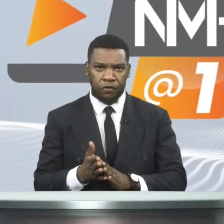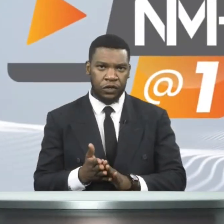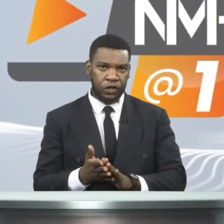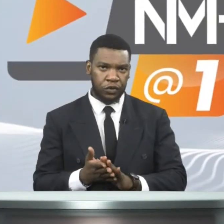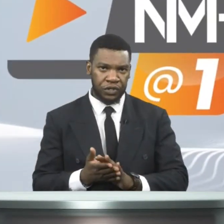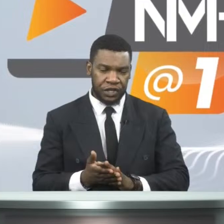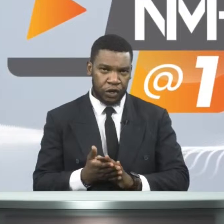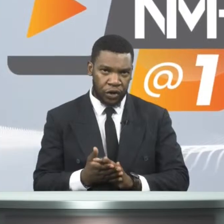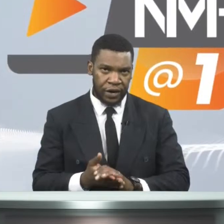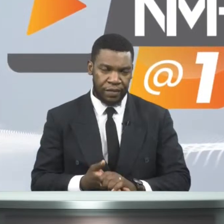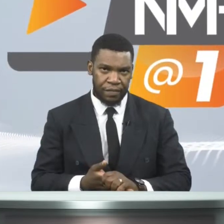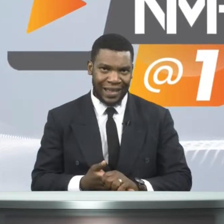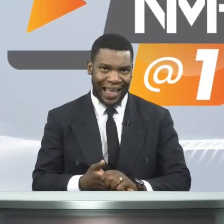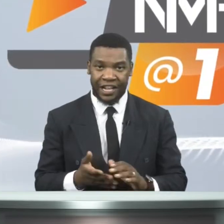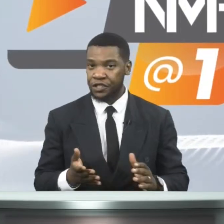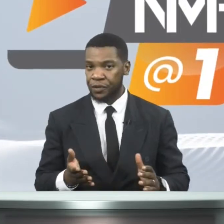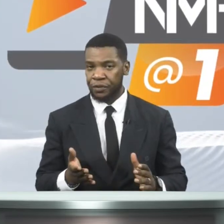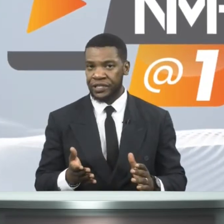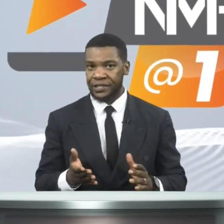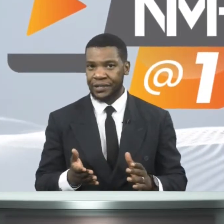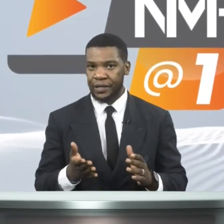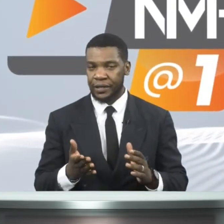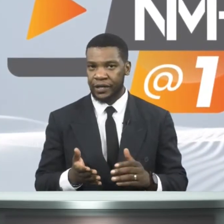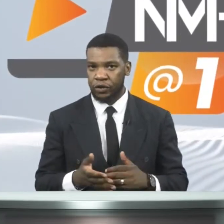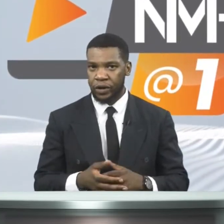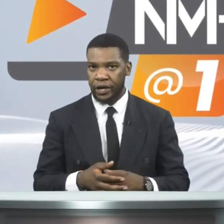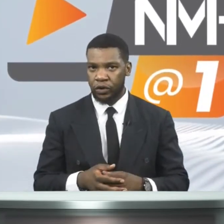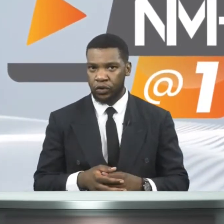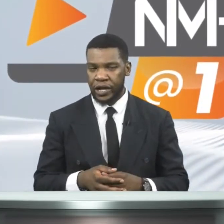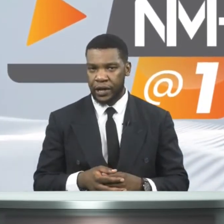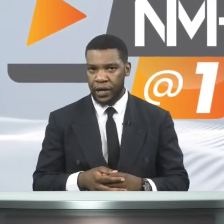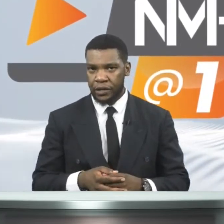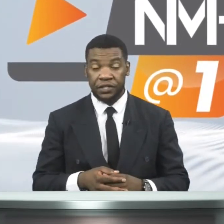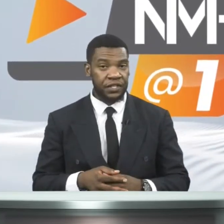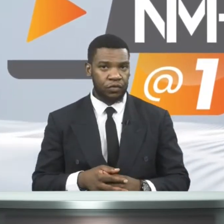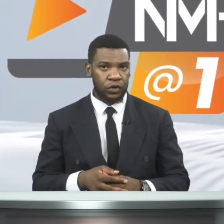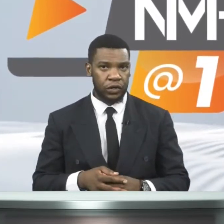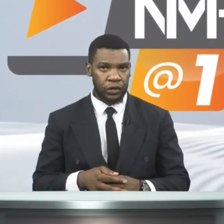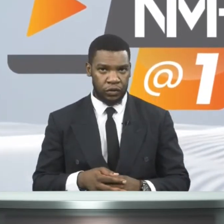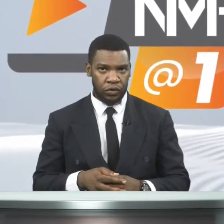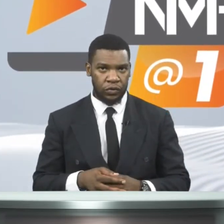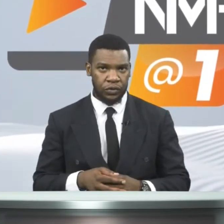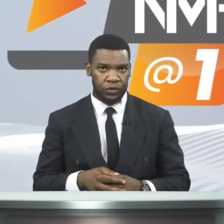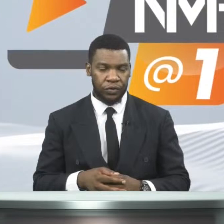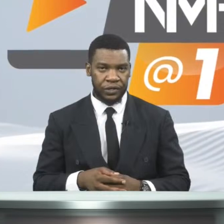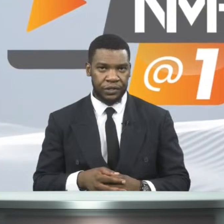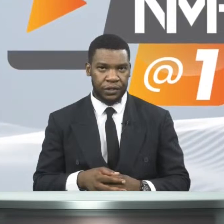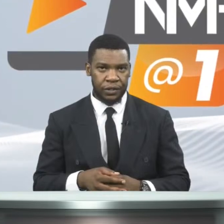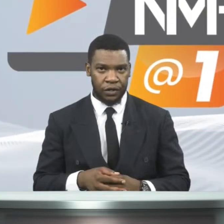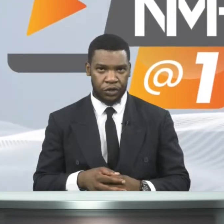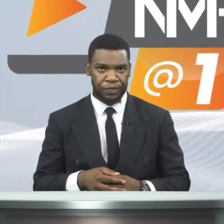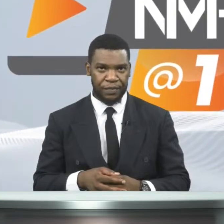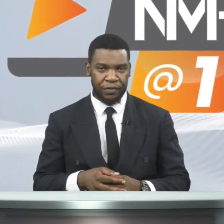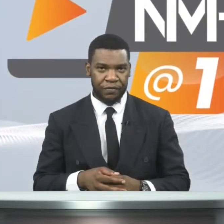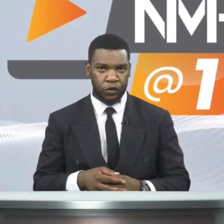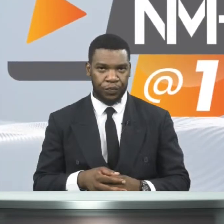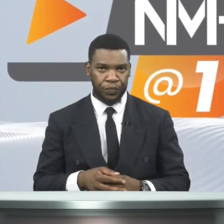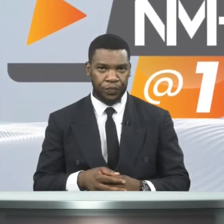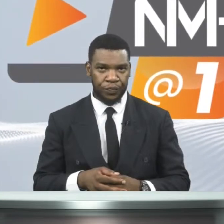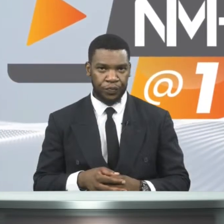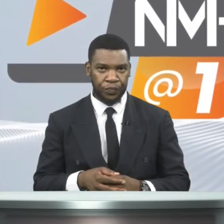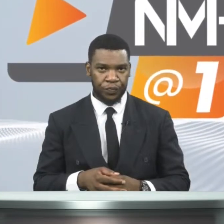Multimillion-dollar fraud accused Nico Rebebe has requested a legal aid lawyer. This and more in local stories in the newspaper